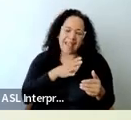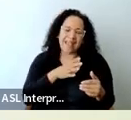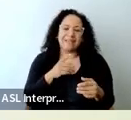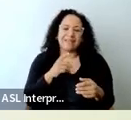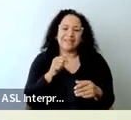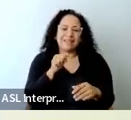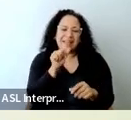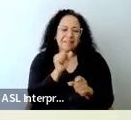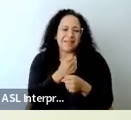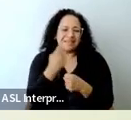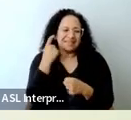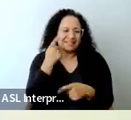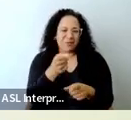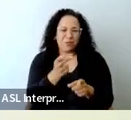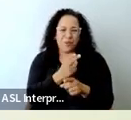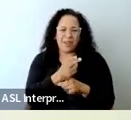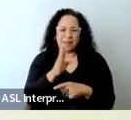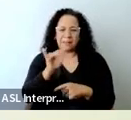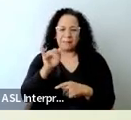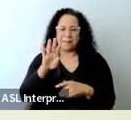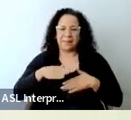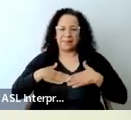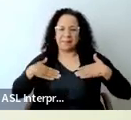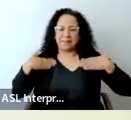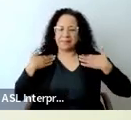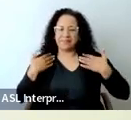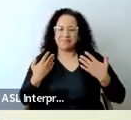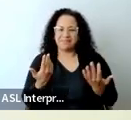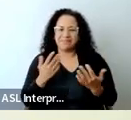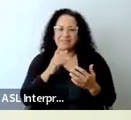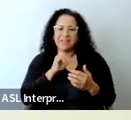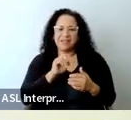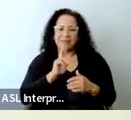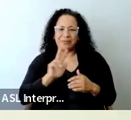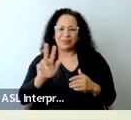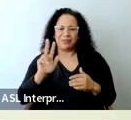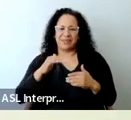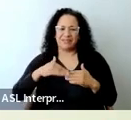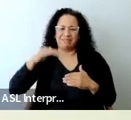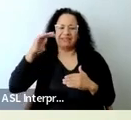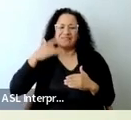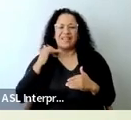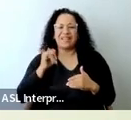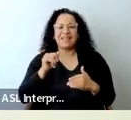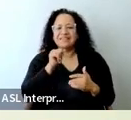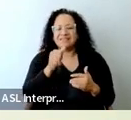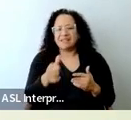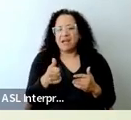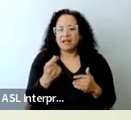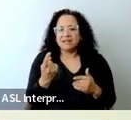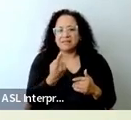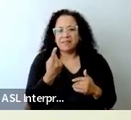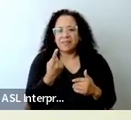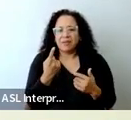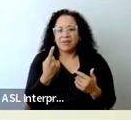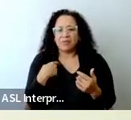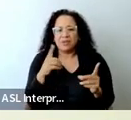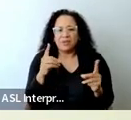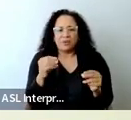him to be wearing bibs, right? After about the age of three, wearing a bib is really not something that we